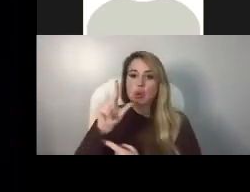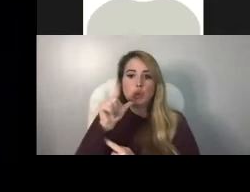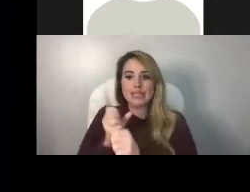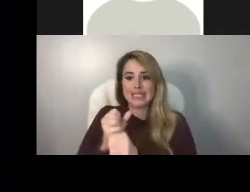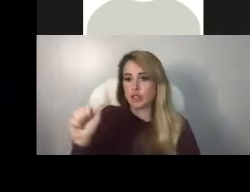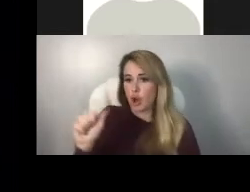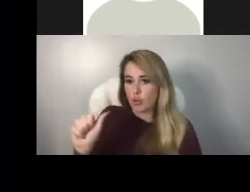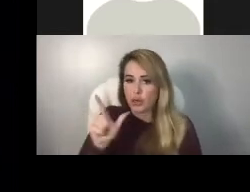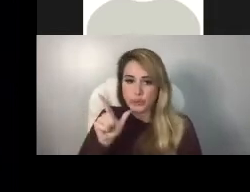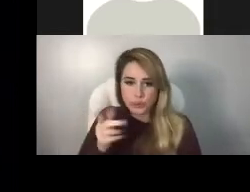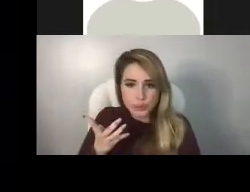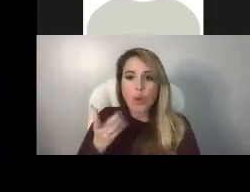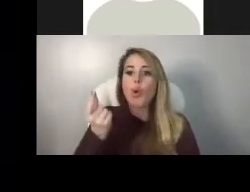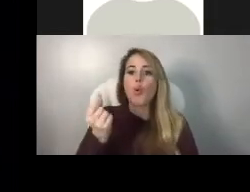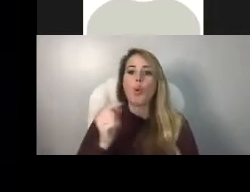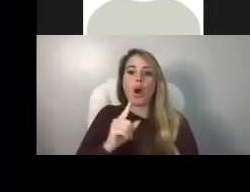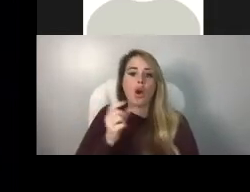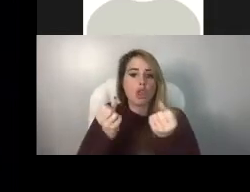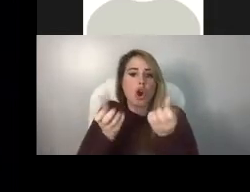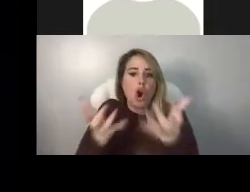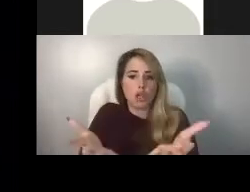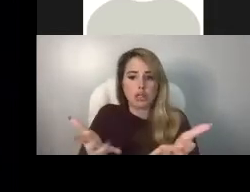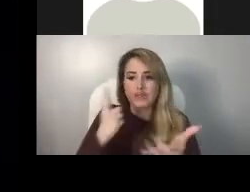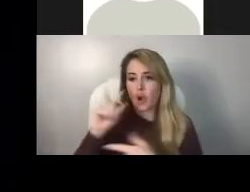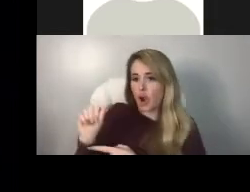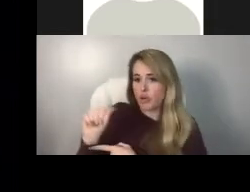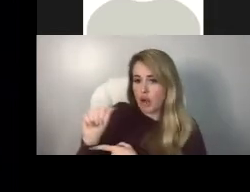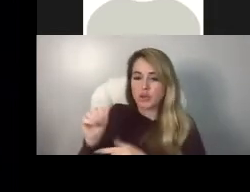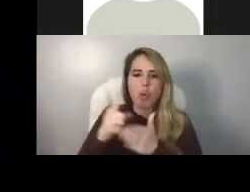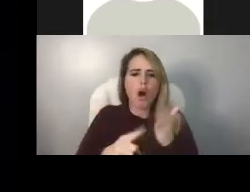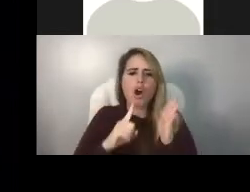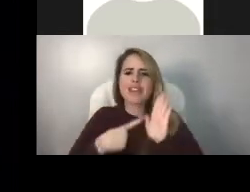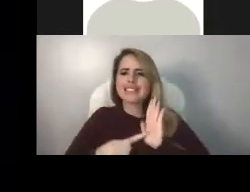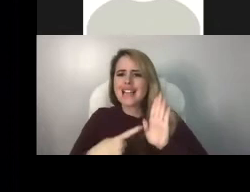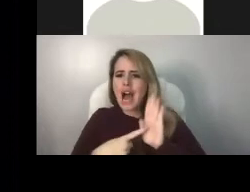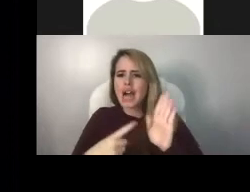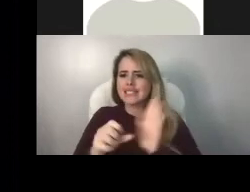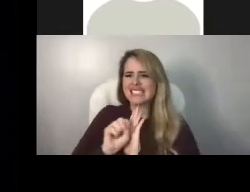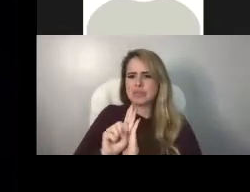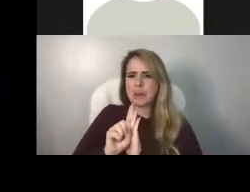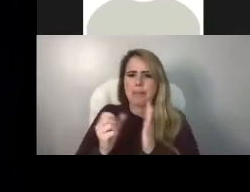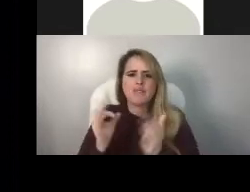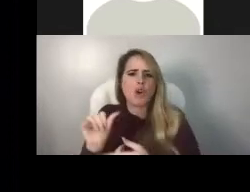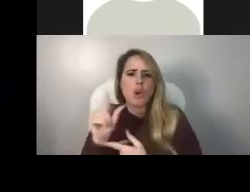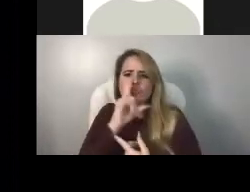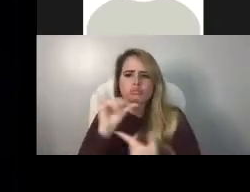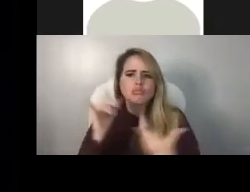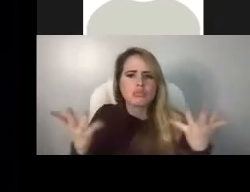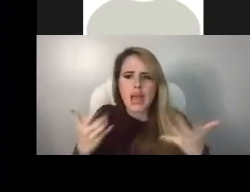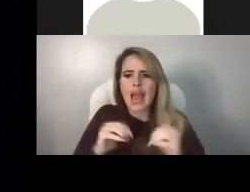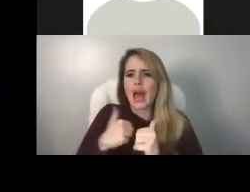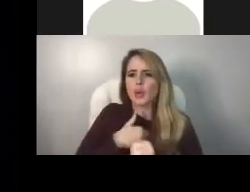arthritis, what are the causes of arthritis, what are the signs and symptoms of arthritis, how do we make